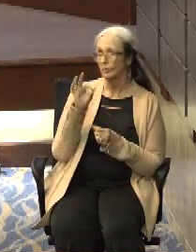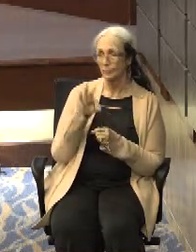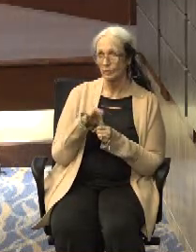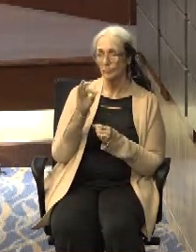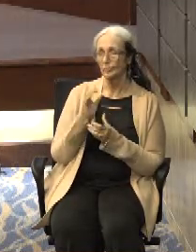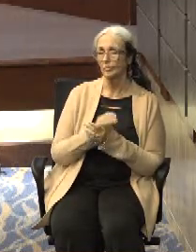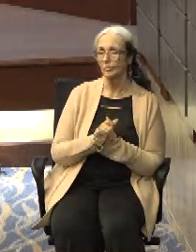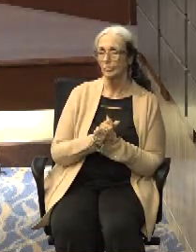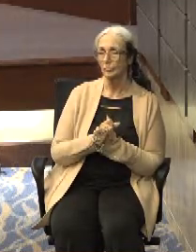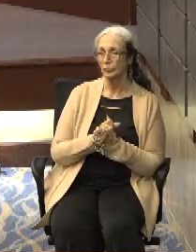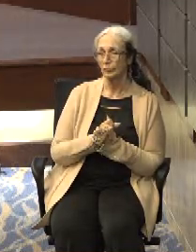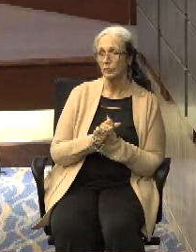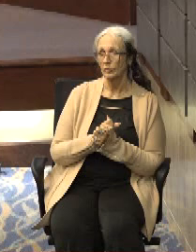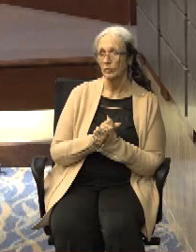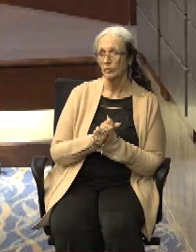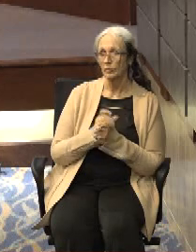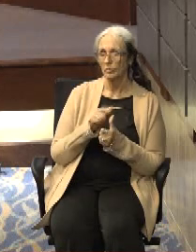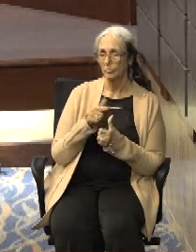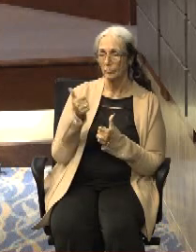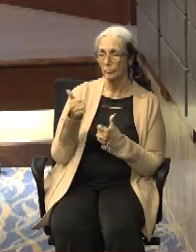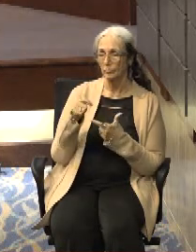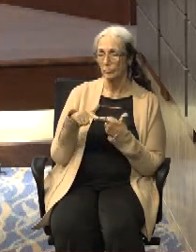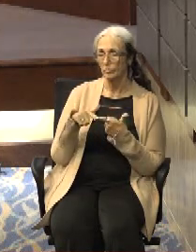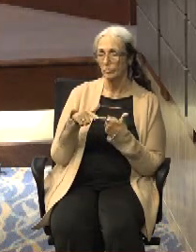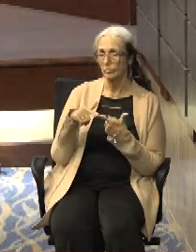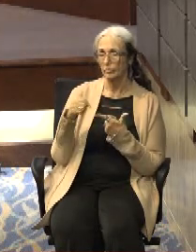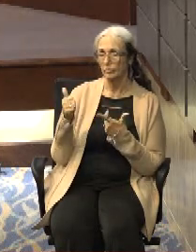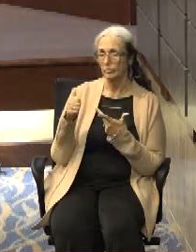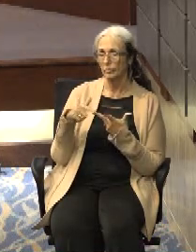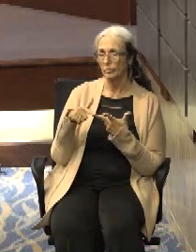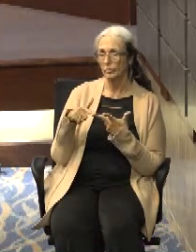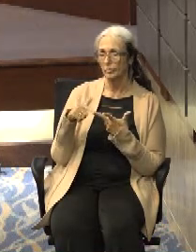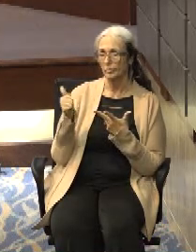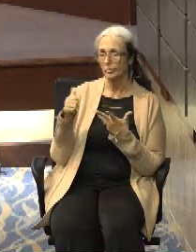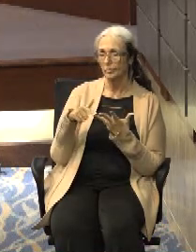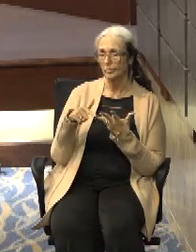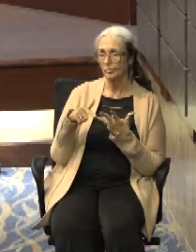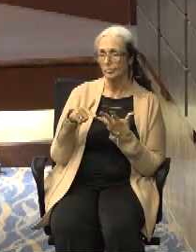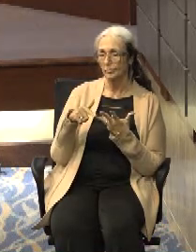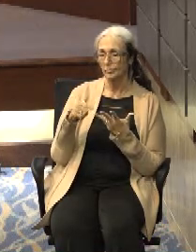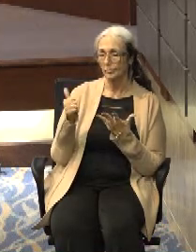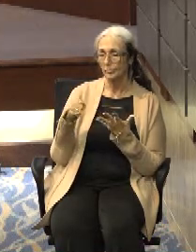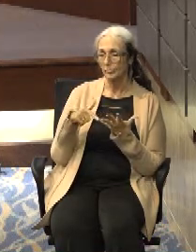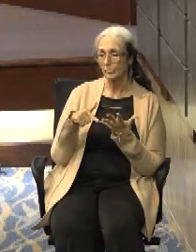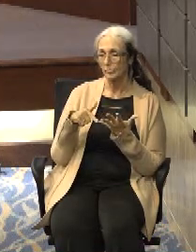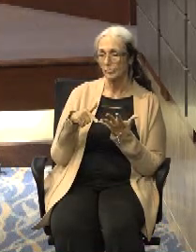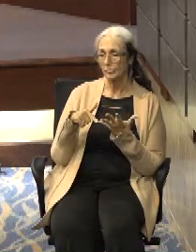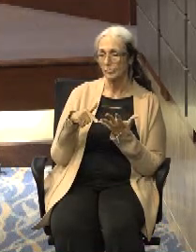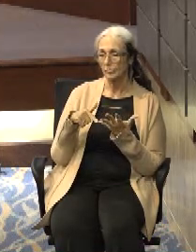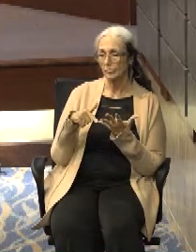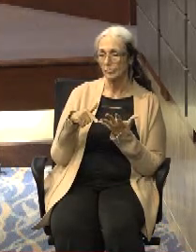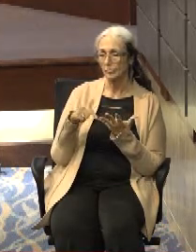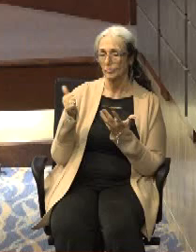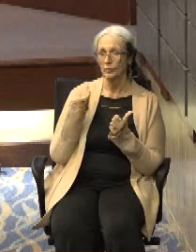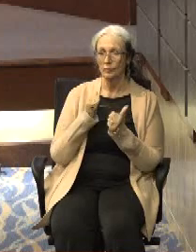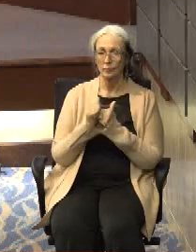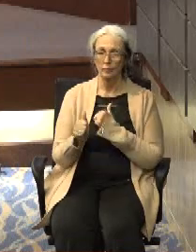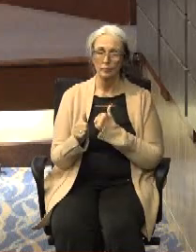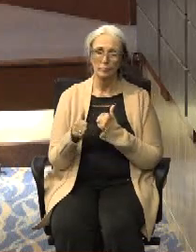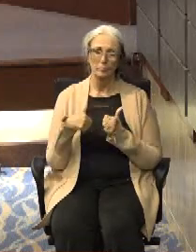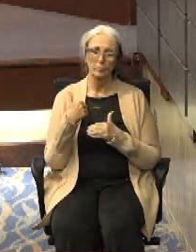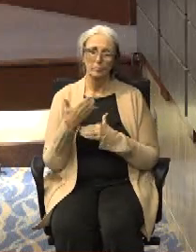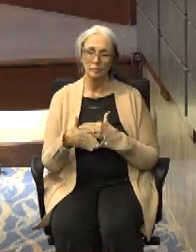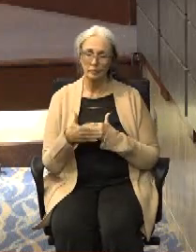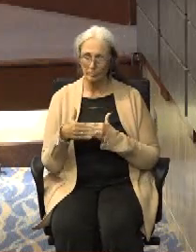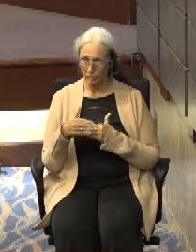council. Barefield? Yes. Rodriguez? Aye. Holmes? Aye. Ewing? Yes. Meek? Yes, the motion carries. And the next item on